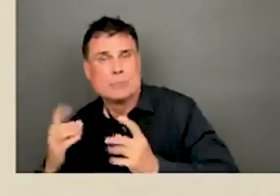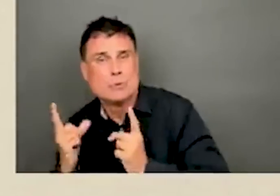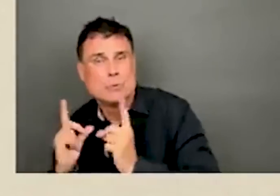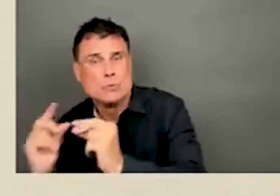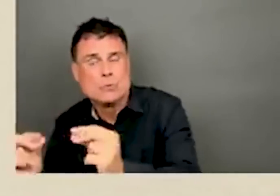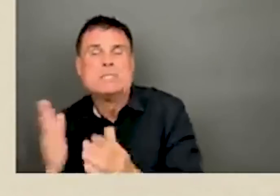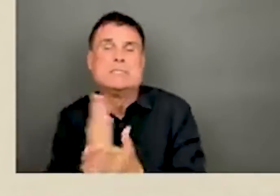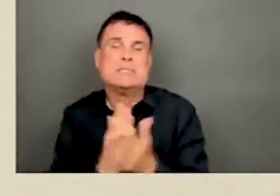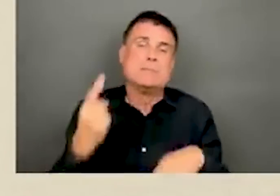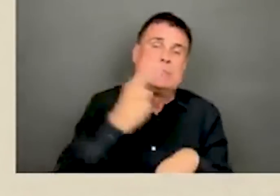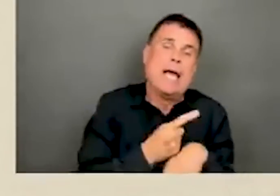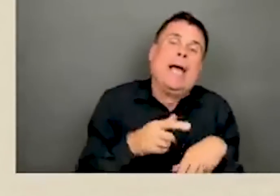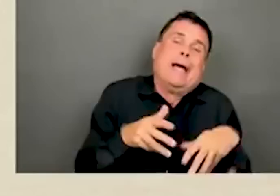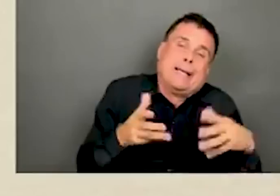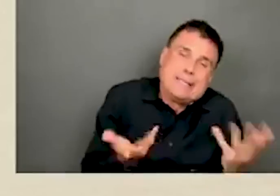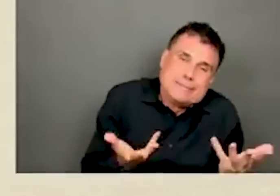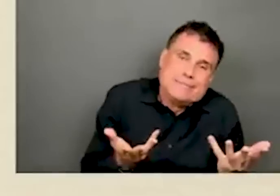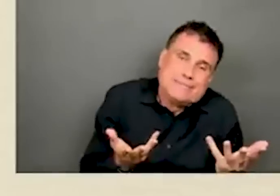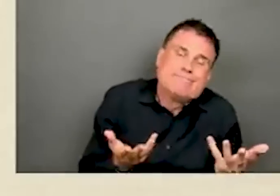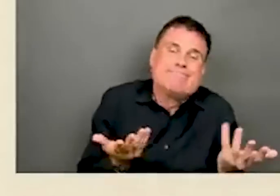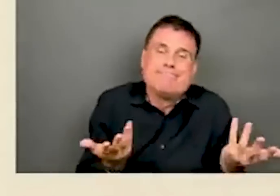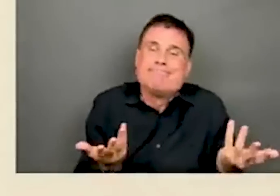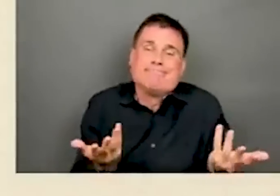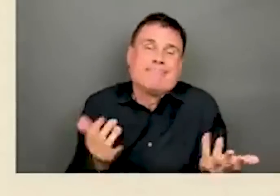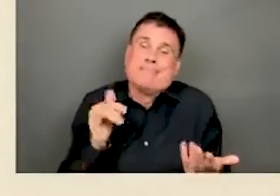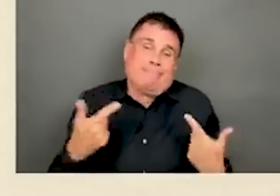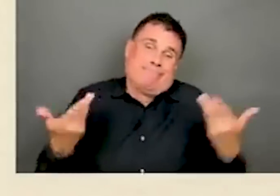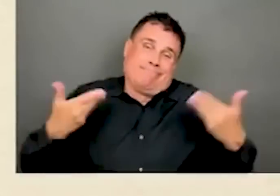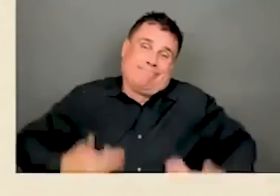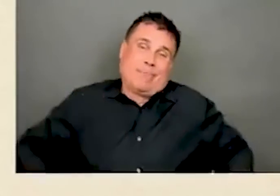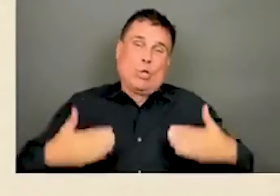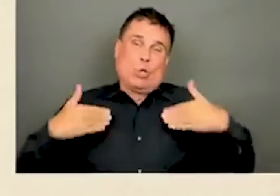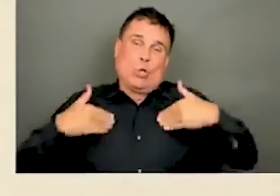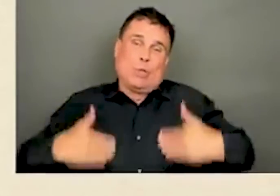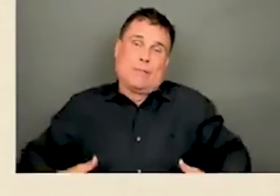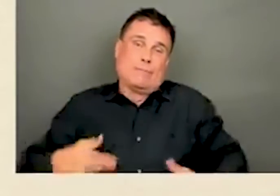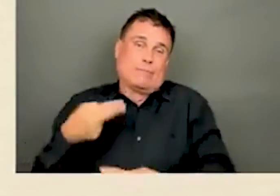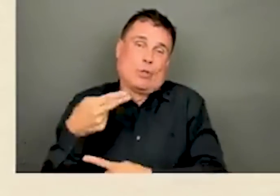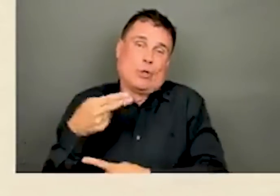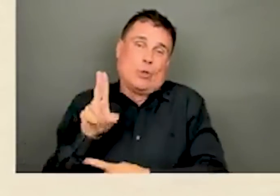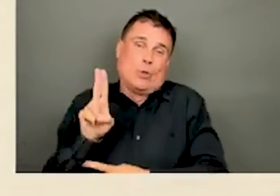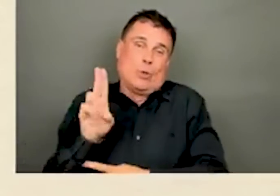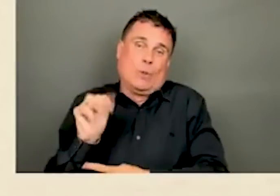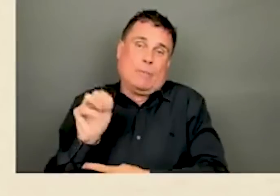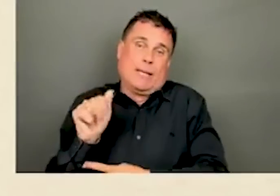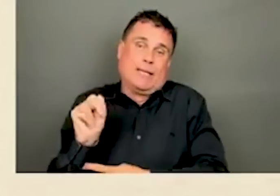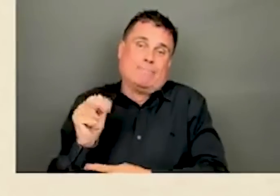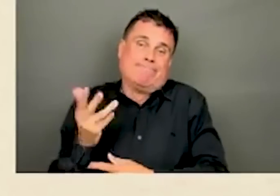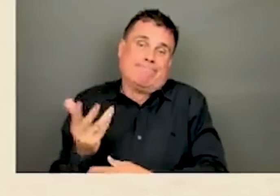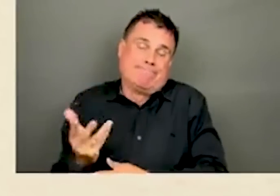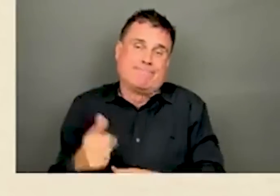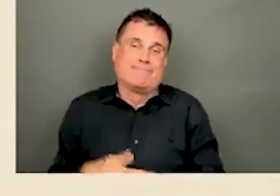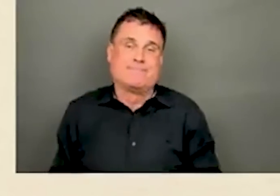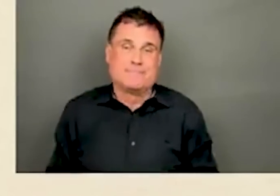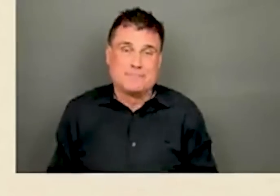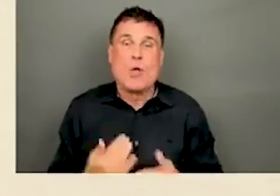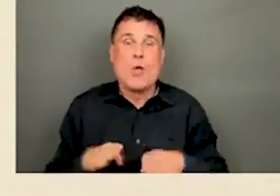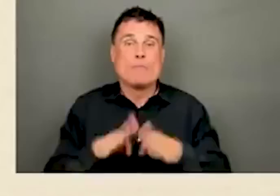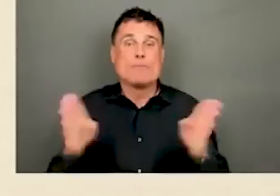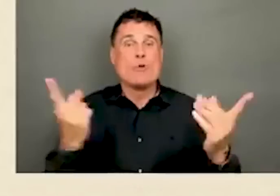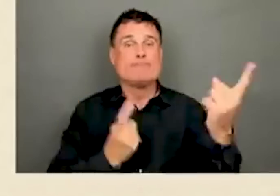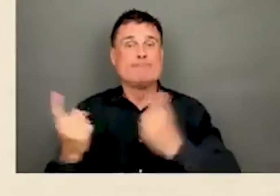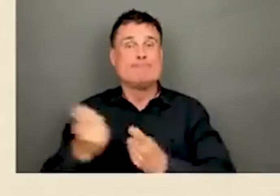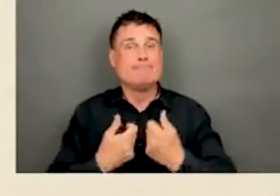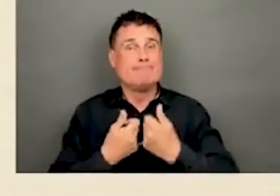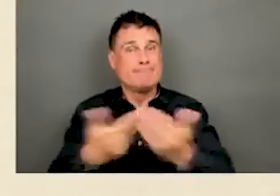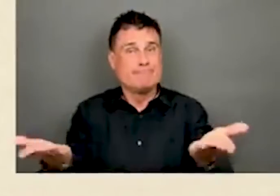had the opportunity. And I think I'll leave it at that and open the floor up for questions. Thank you, Premier. As a reminder to media on the phone line,